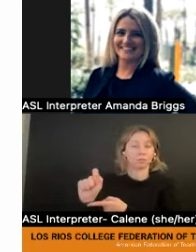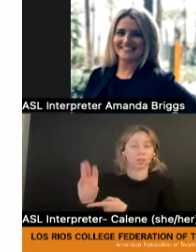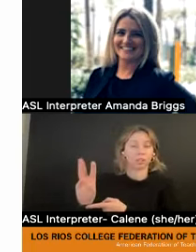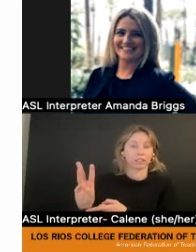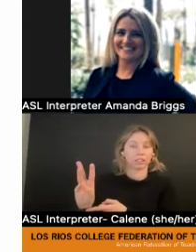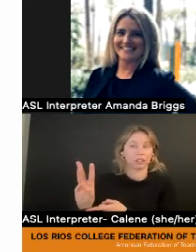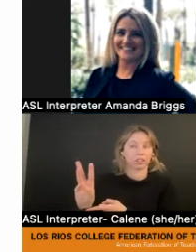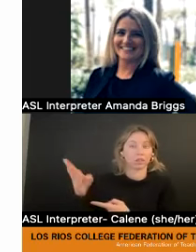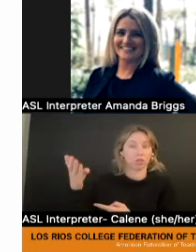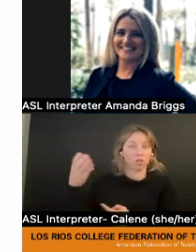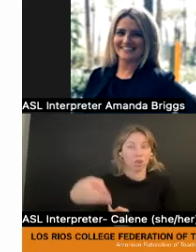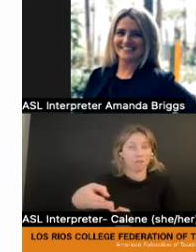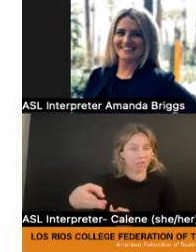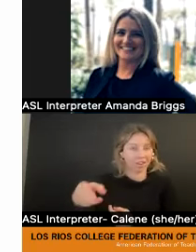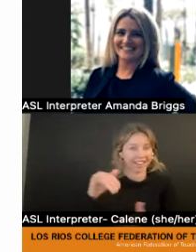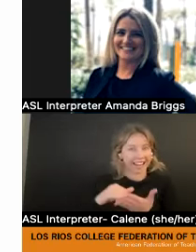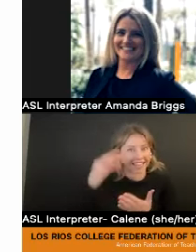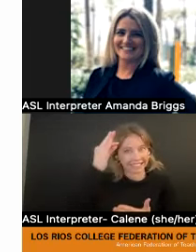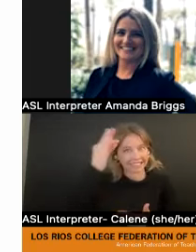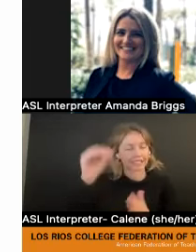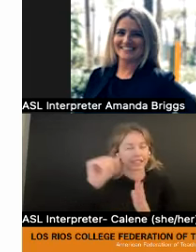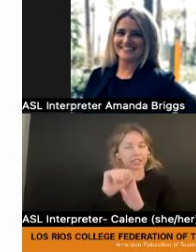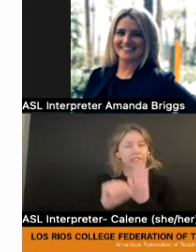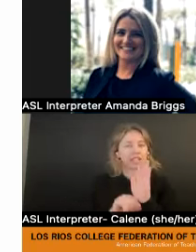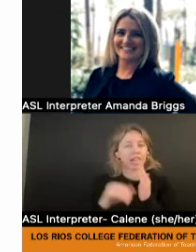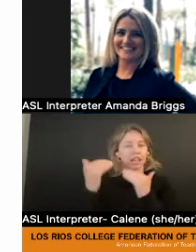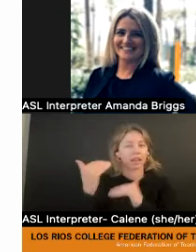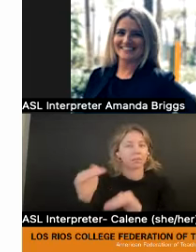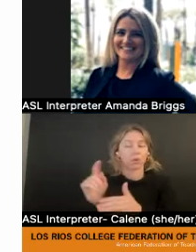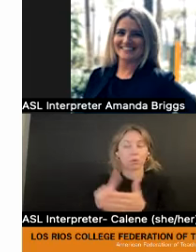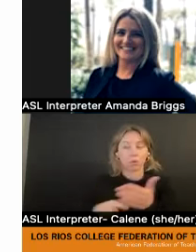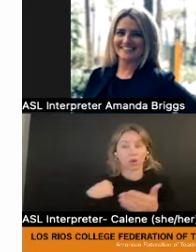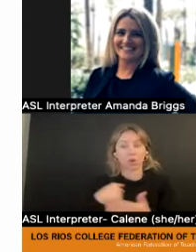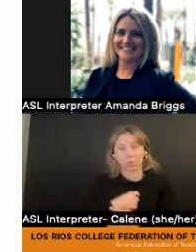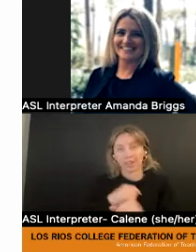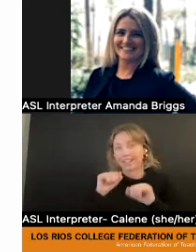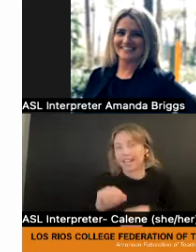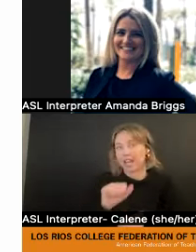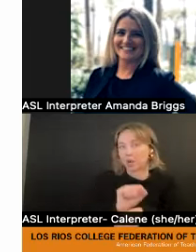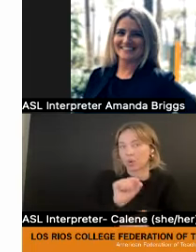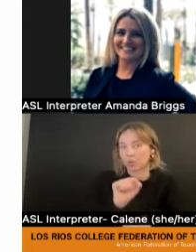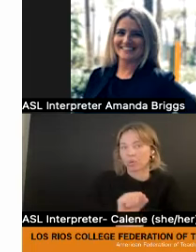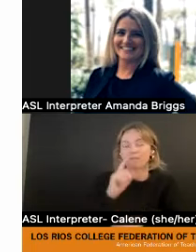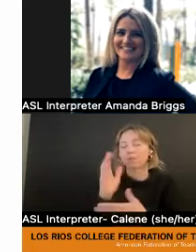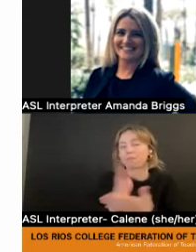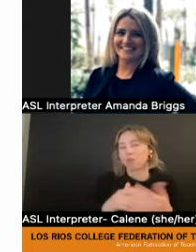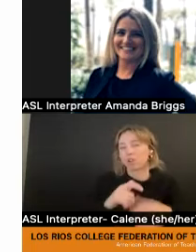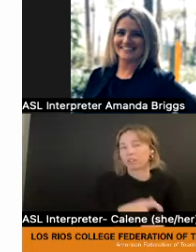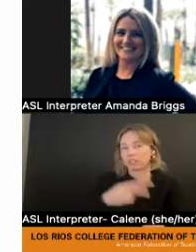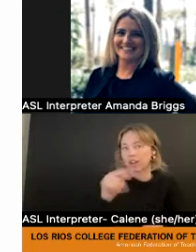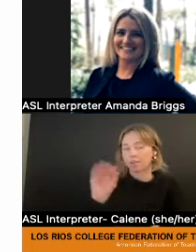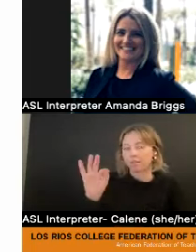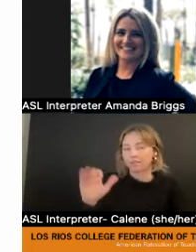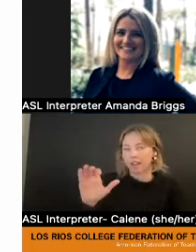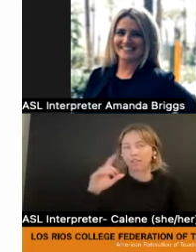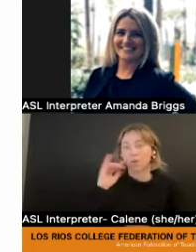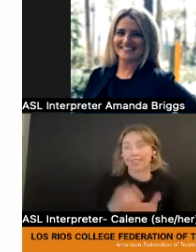offer, which is very close to the state limit of what we can work as part-time faculty in a given district in any given